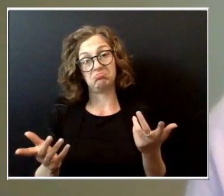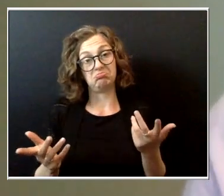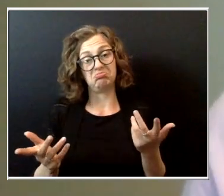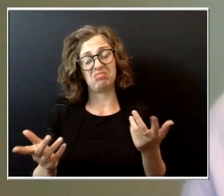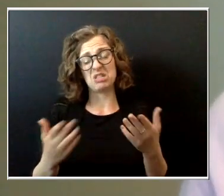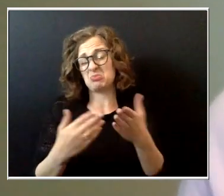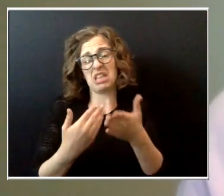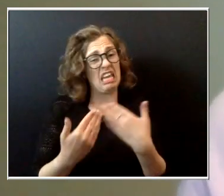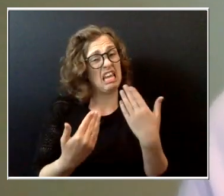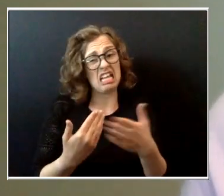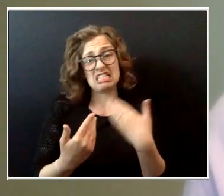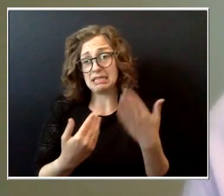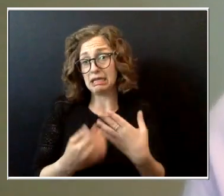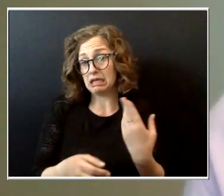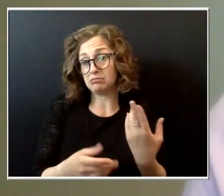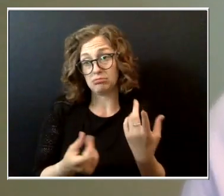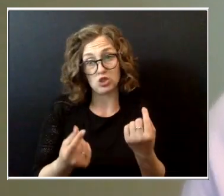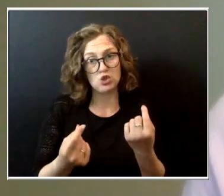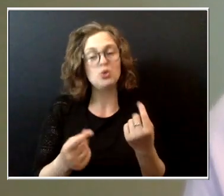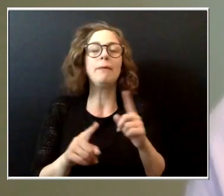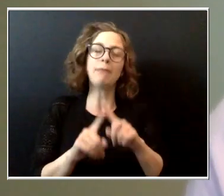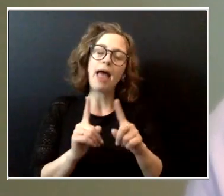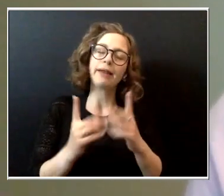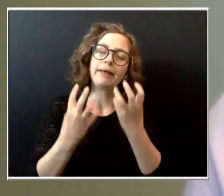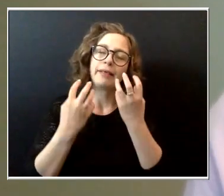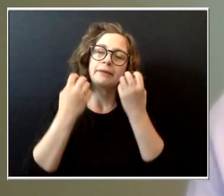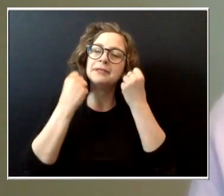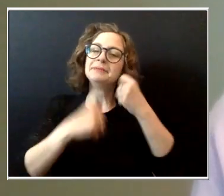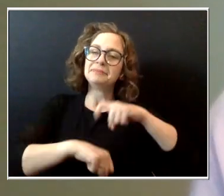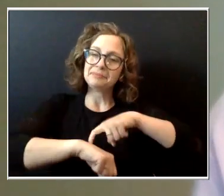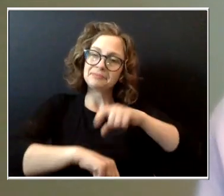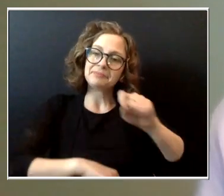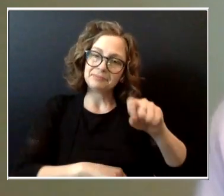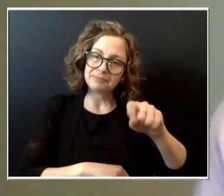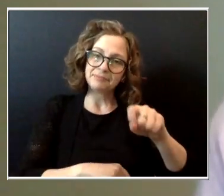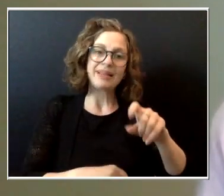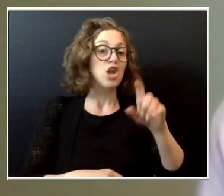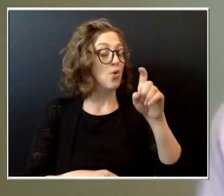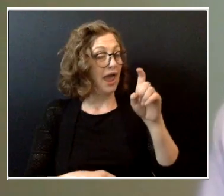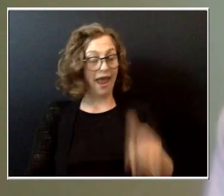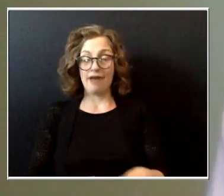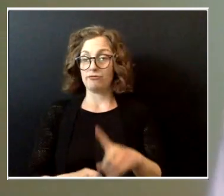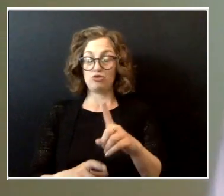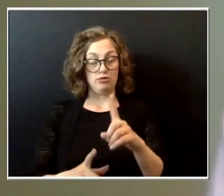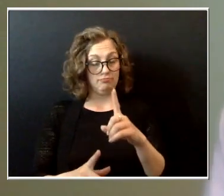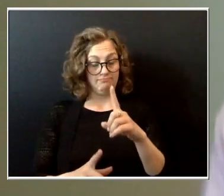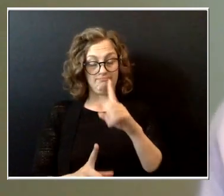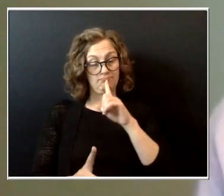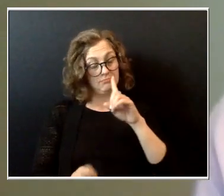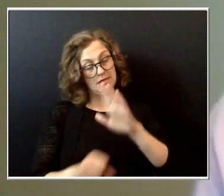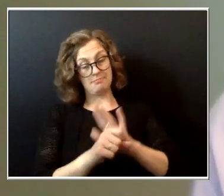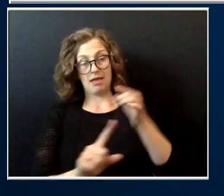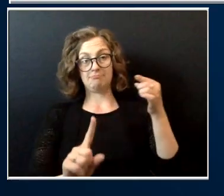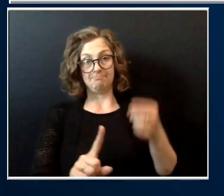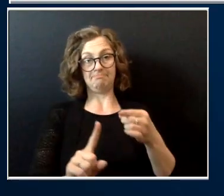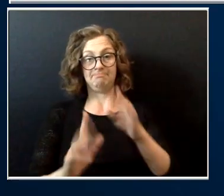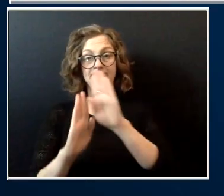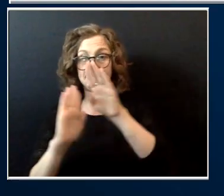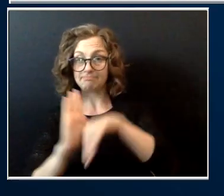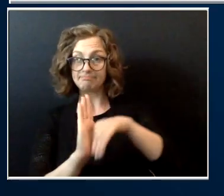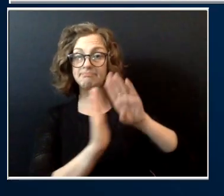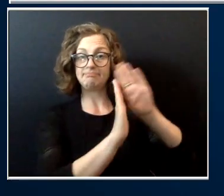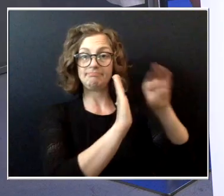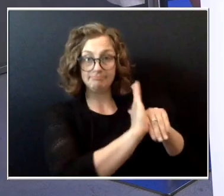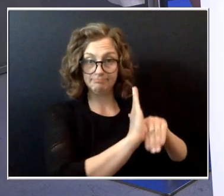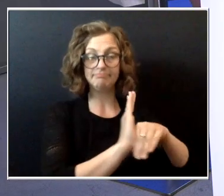but it is time consuming, and you've got to be devoted to that hour a day, 2 30-minute sessions. You bet. Now, Dr. Mann and